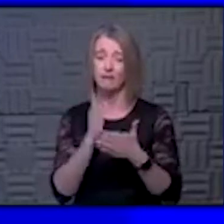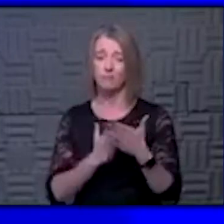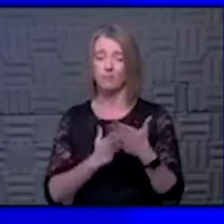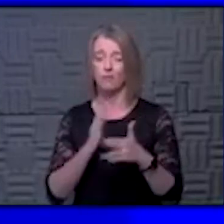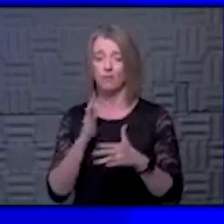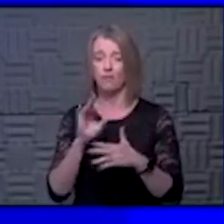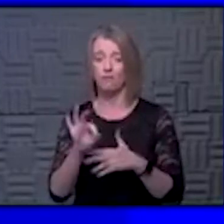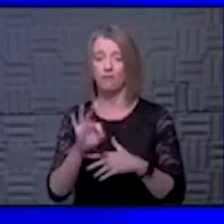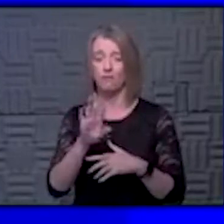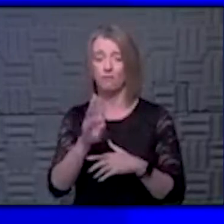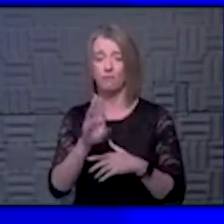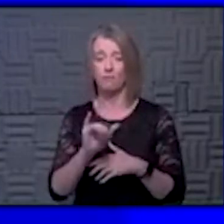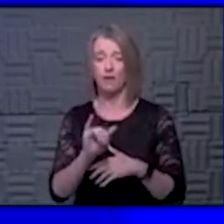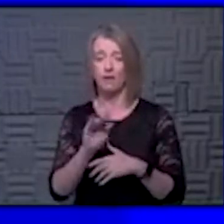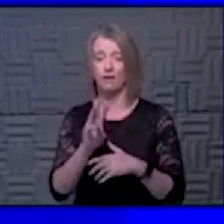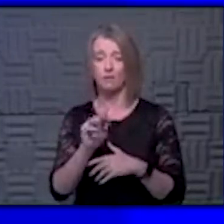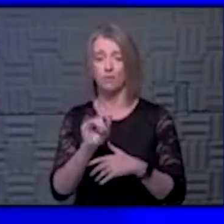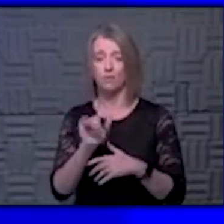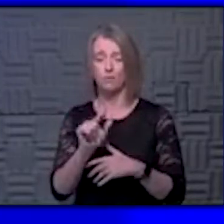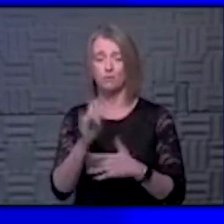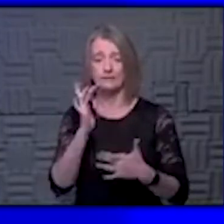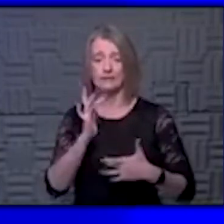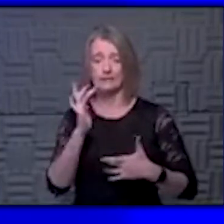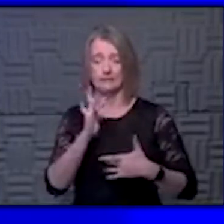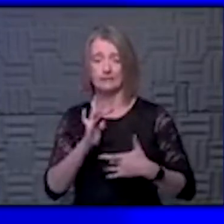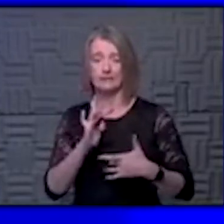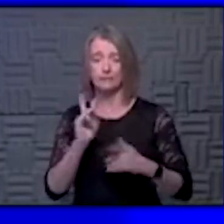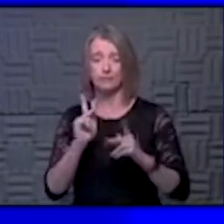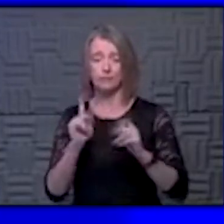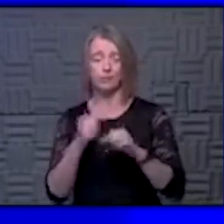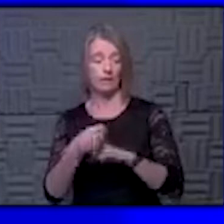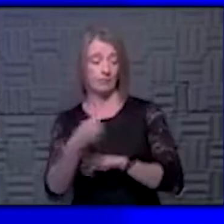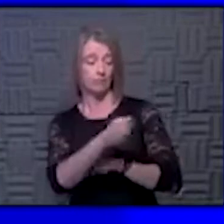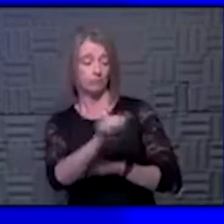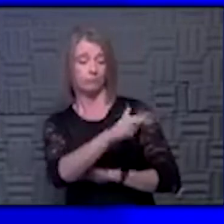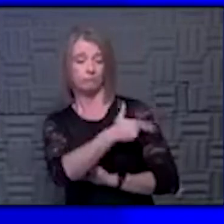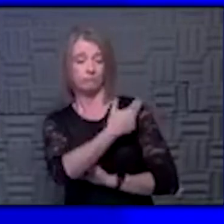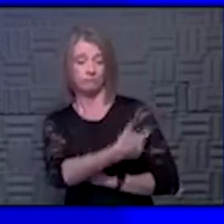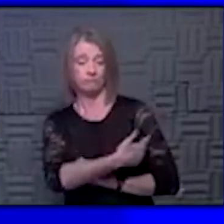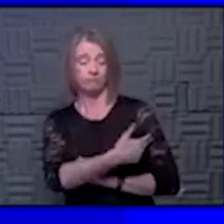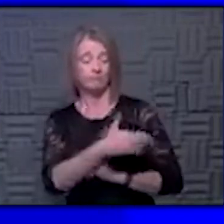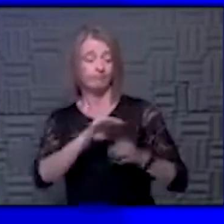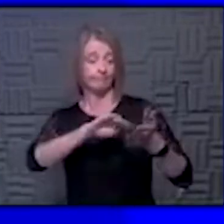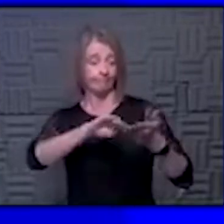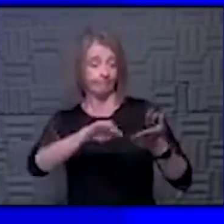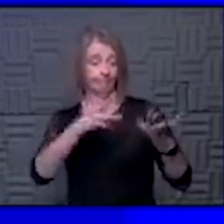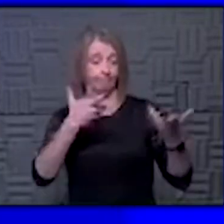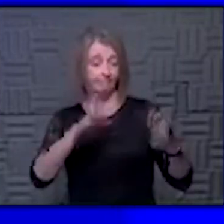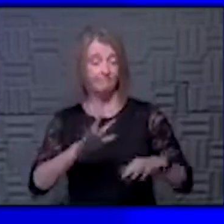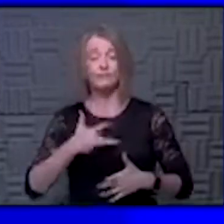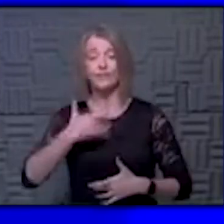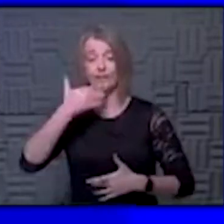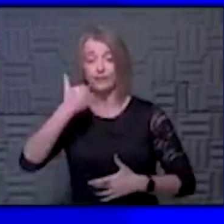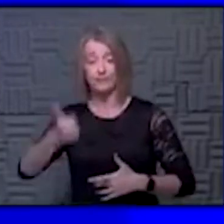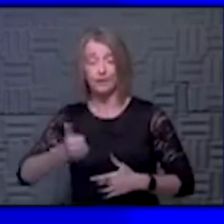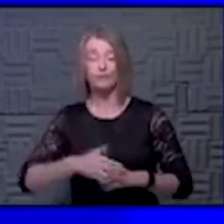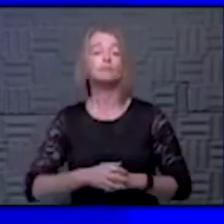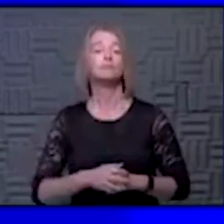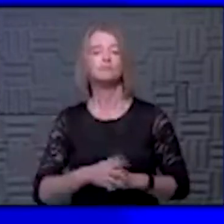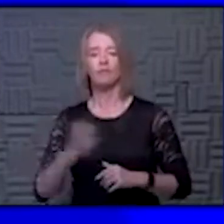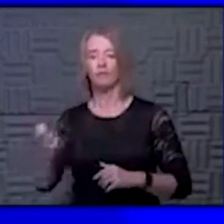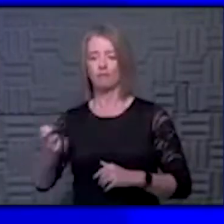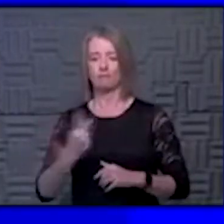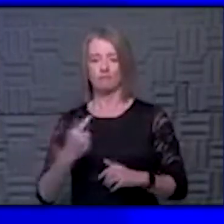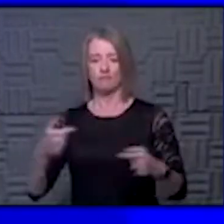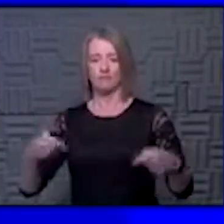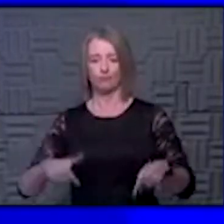bimodal disease. We've seen this from patients who have been admitted to another hospital and got discharged because they were doing well and feeling fine, and then came